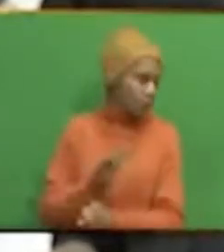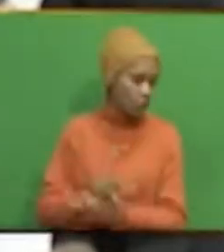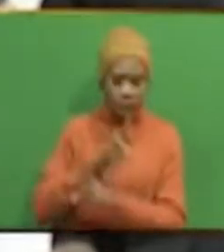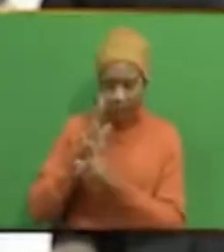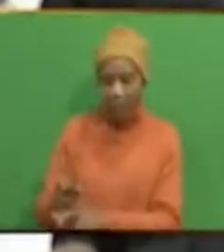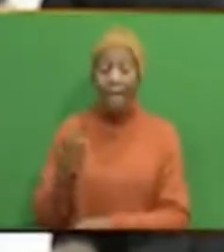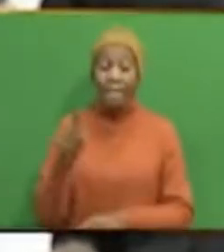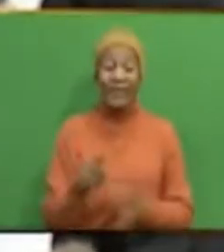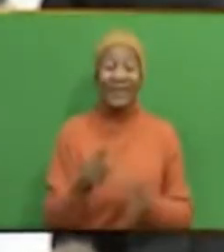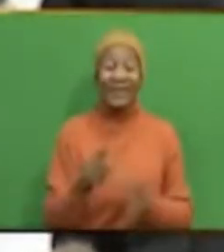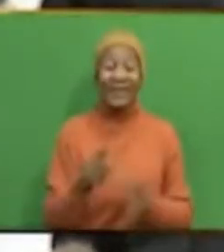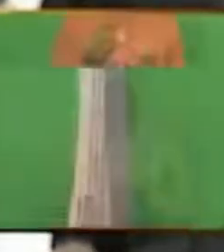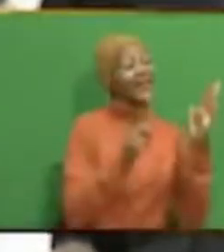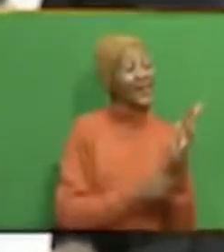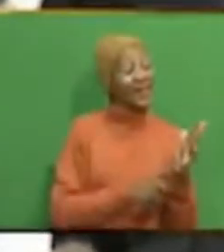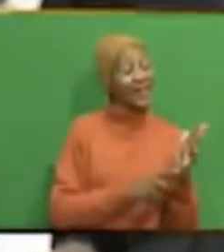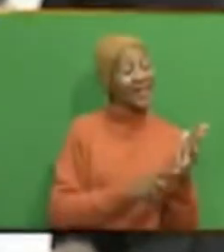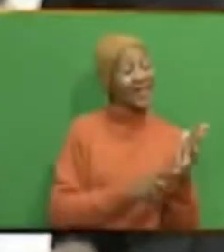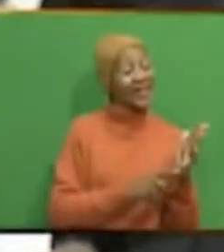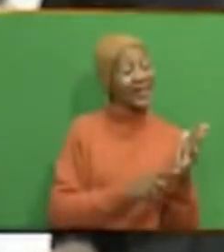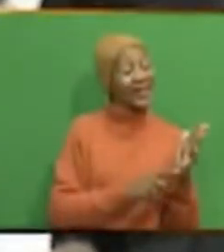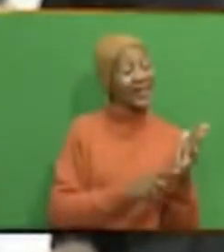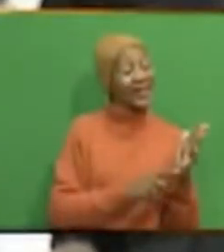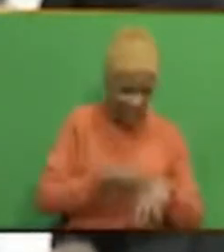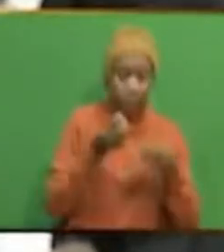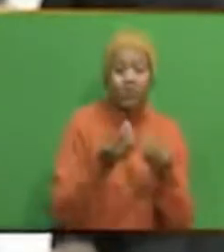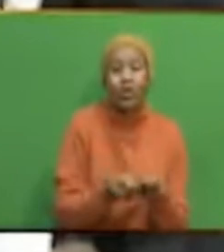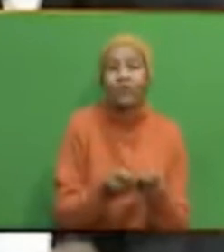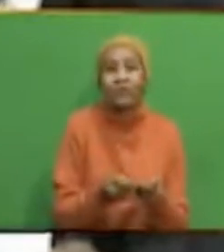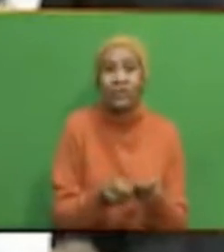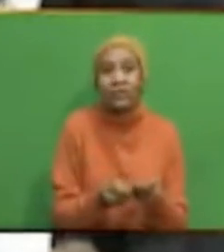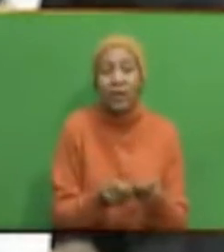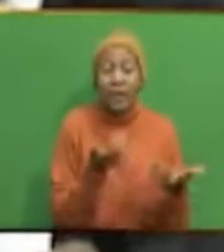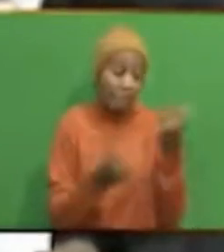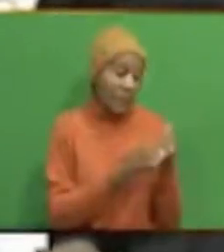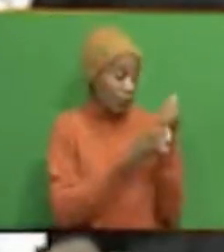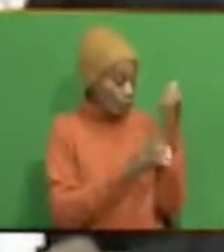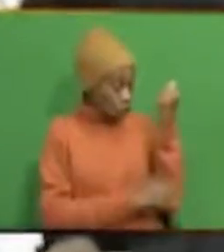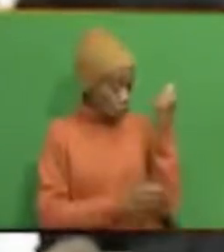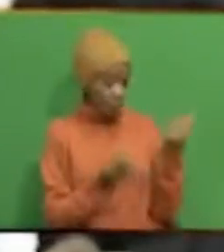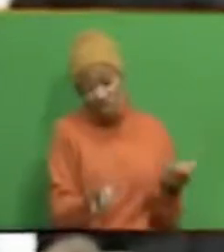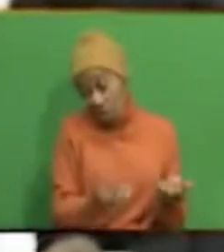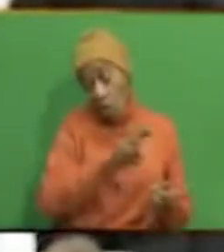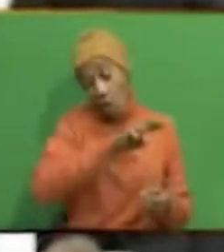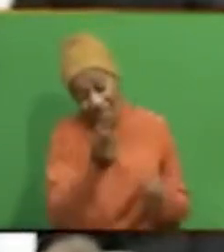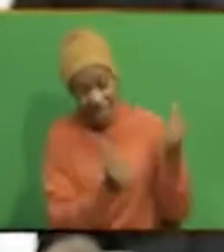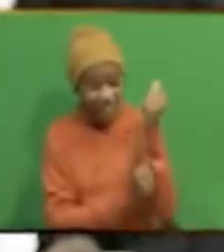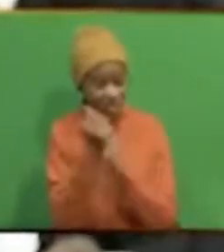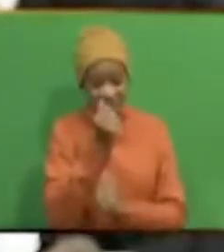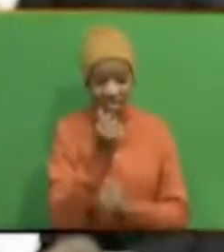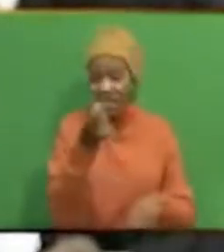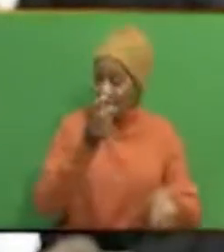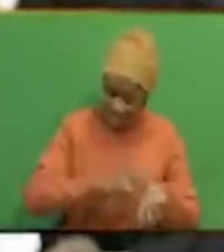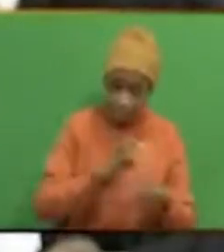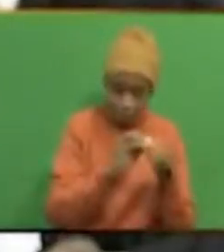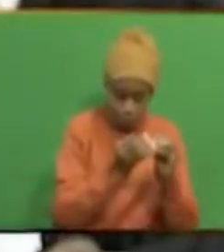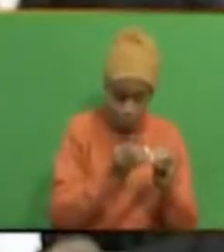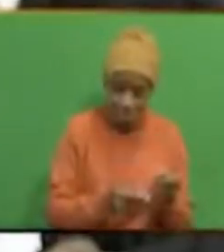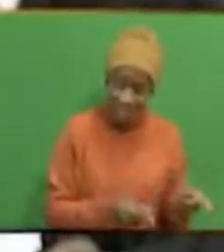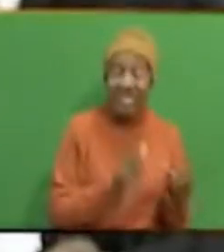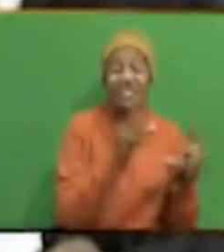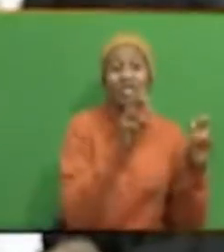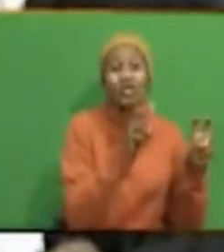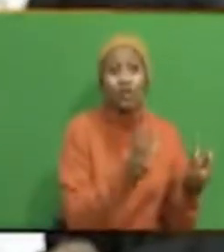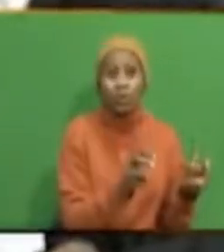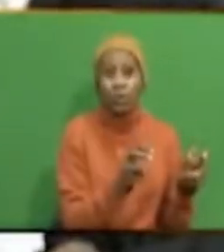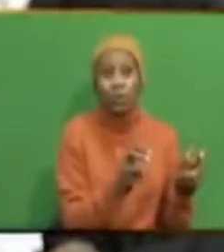that the legal lacuna that exists needs to be addressed either by a constitutional or other legislative amendment to address this